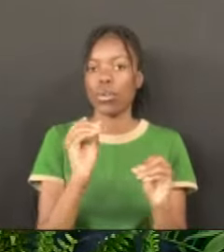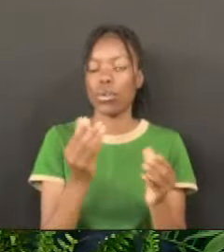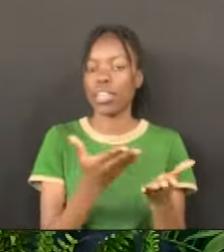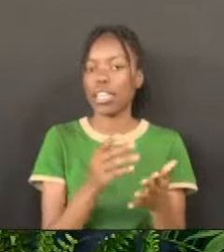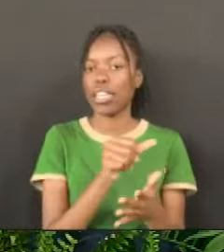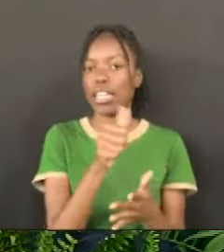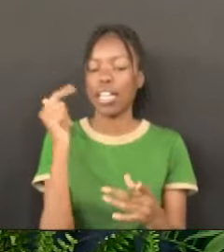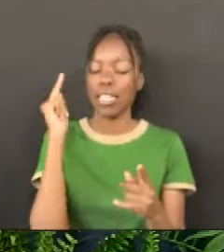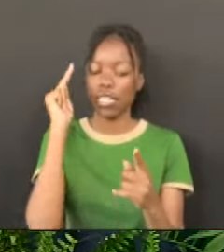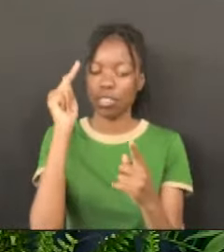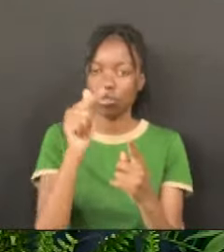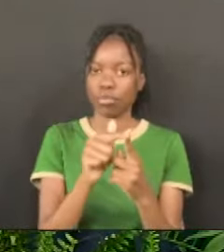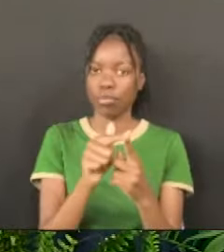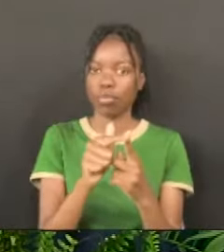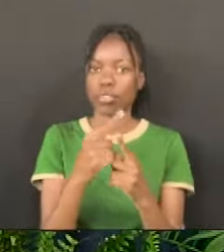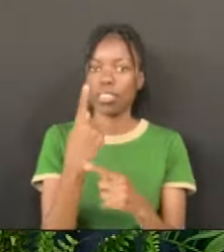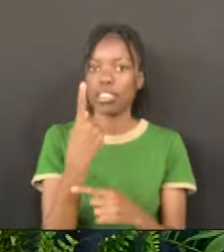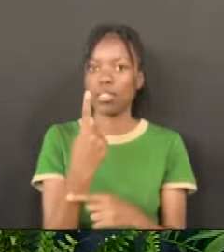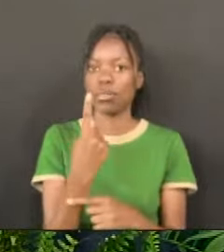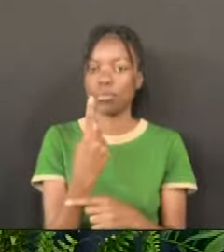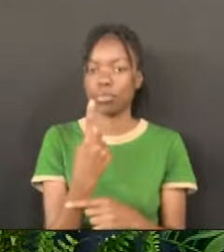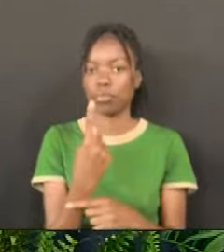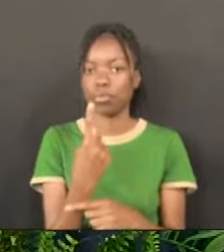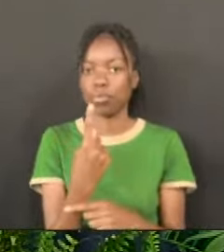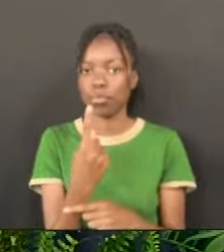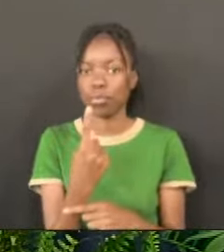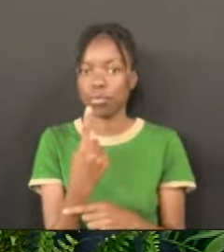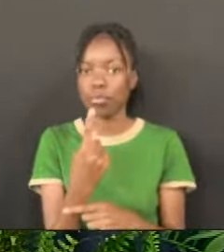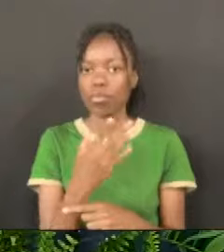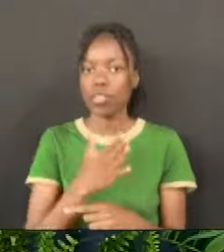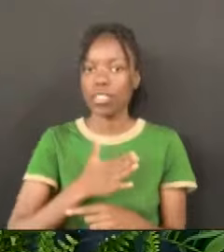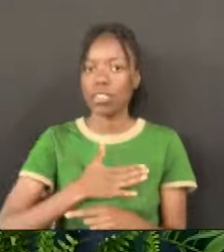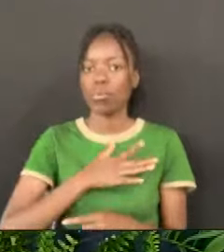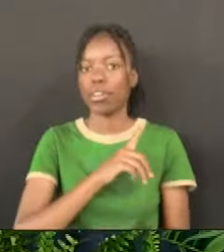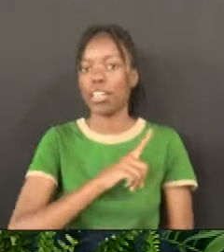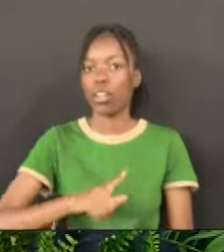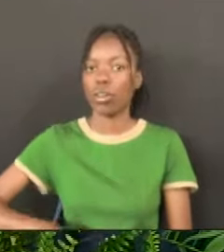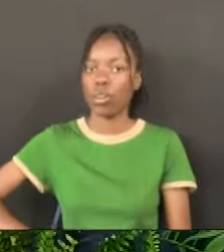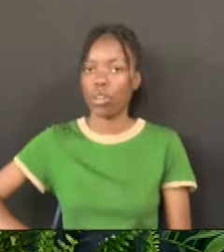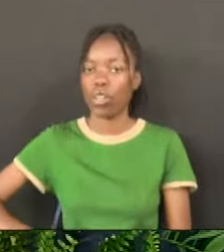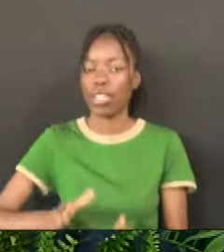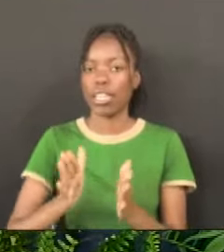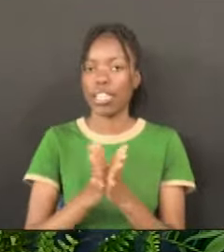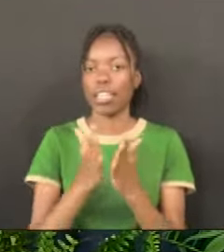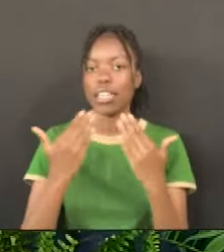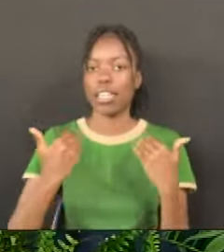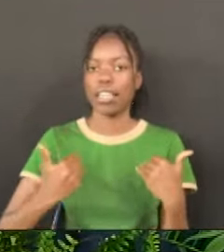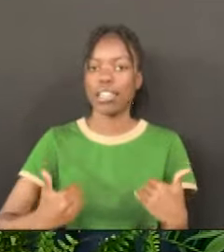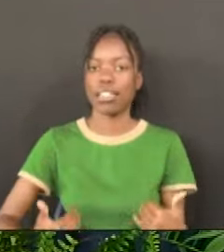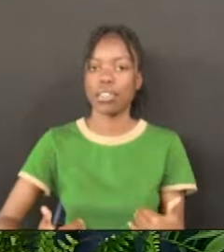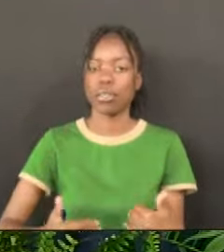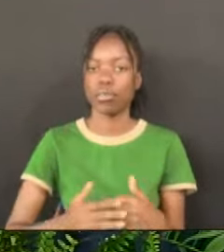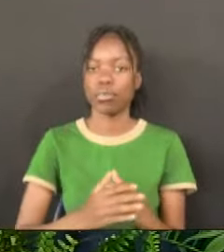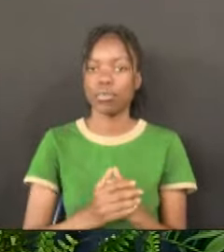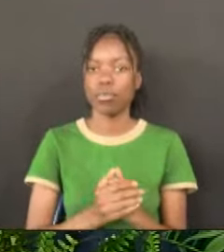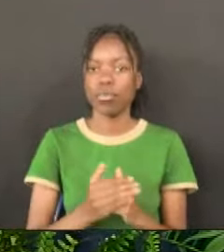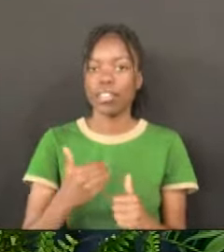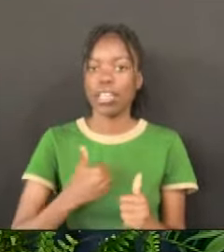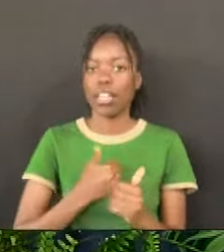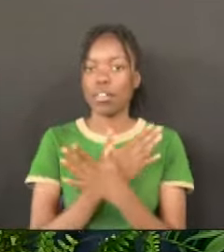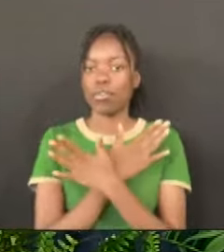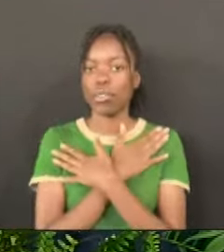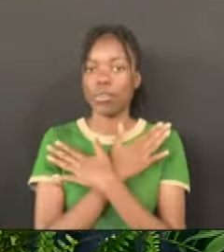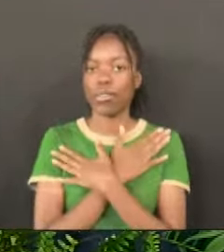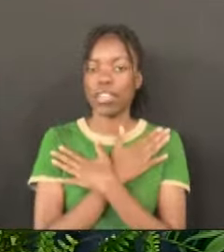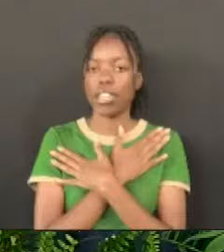agenda is one: my Lord or my God and I. I have a friend so